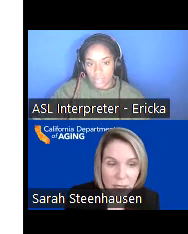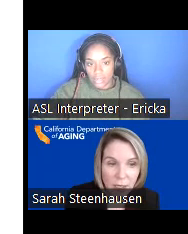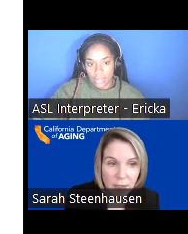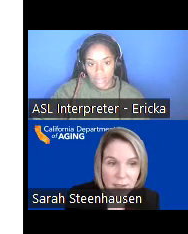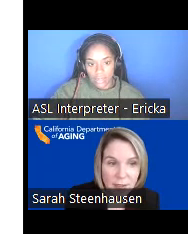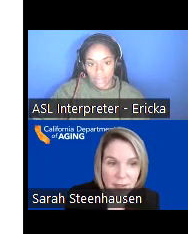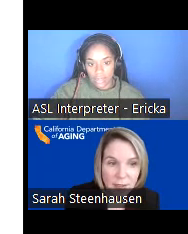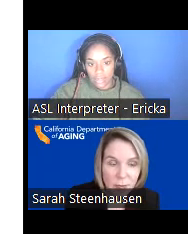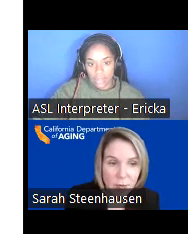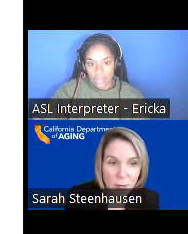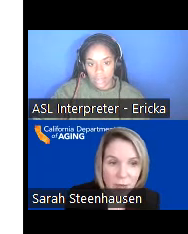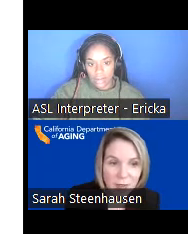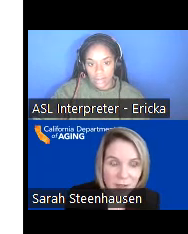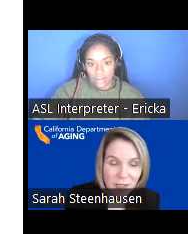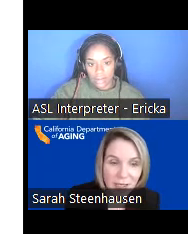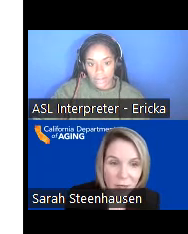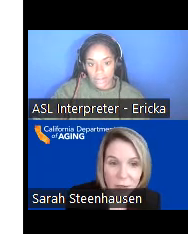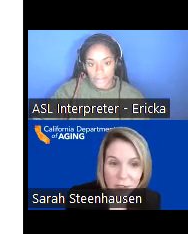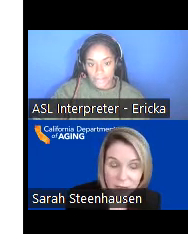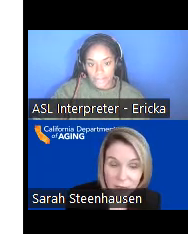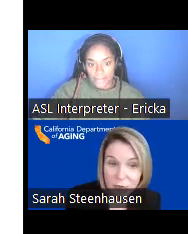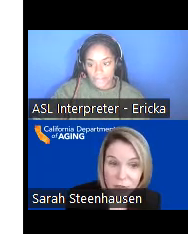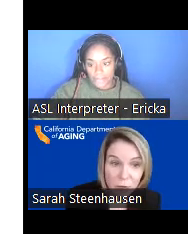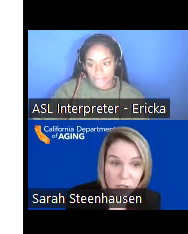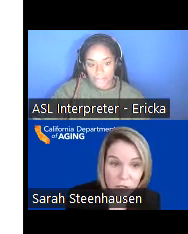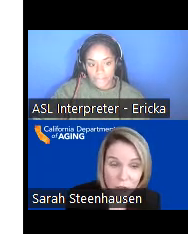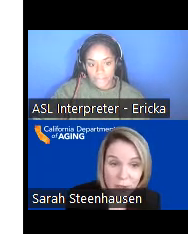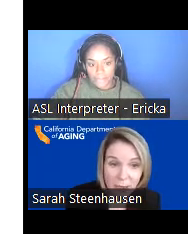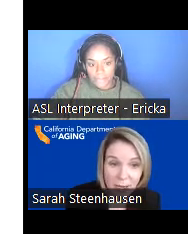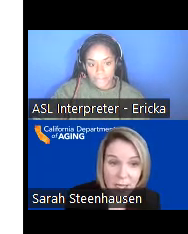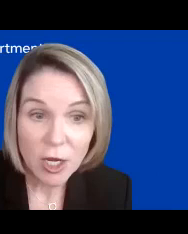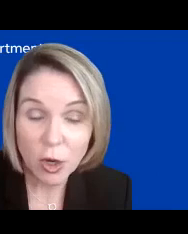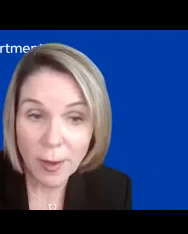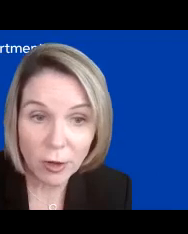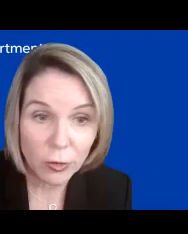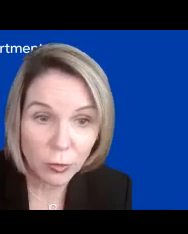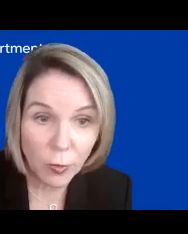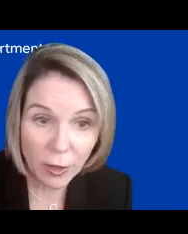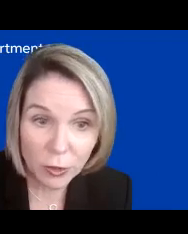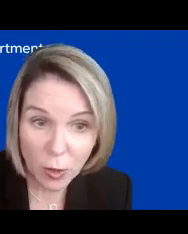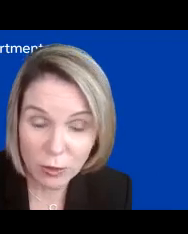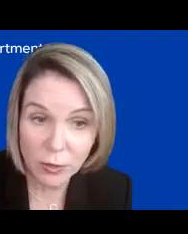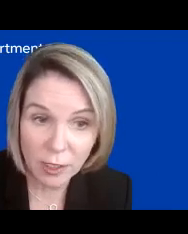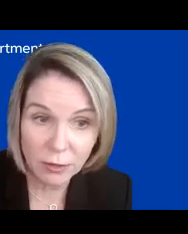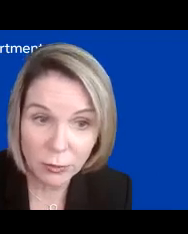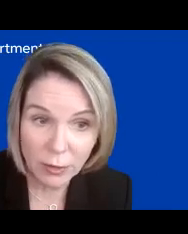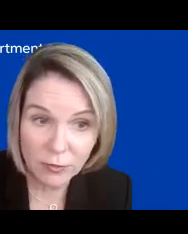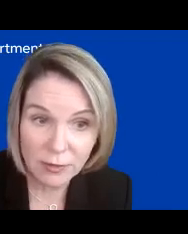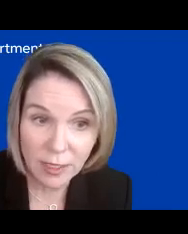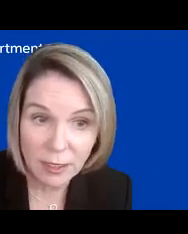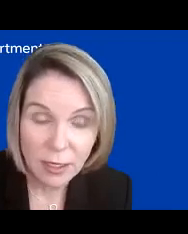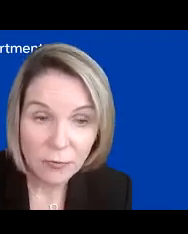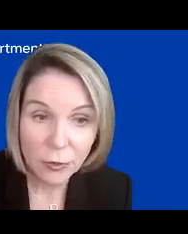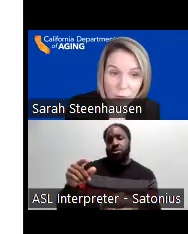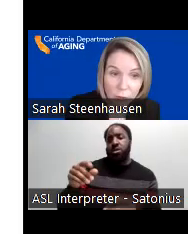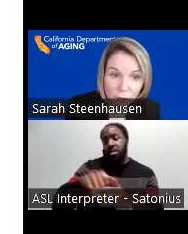and it's basically California's efforts to ensure that no matter where you are located throughout the